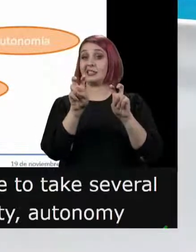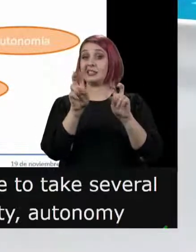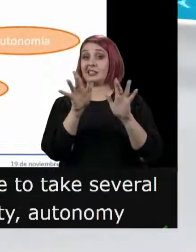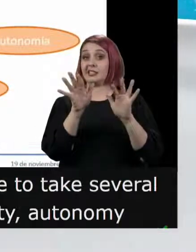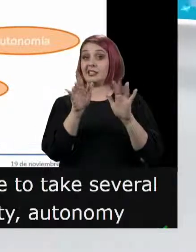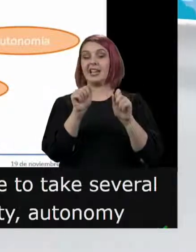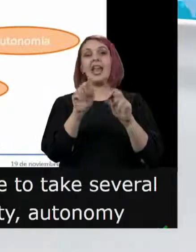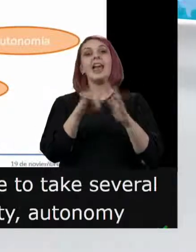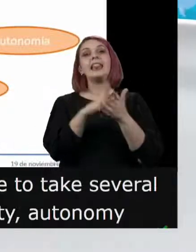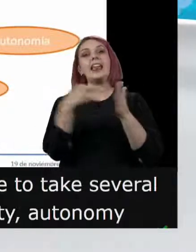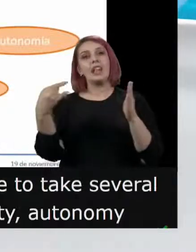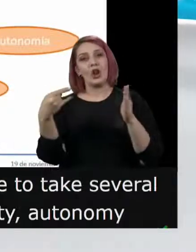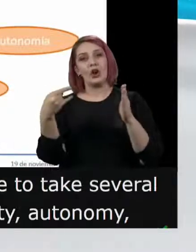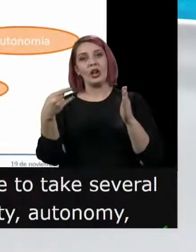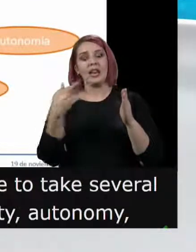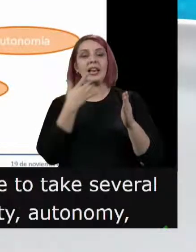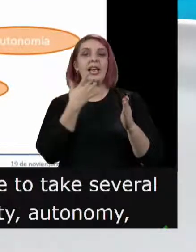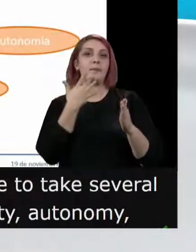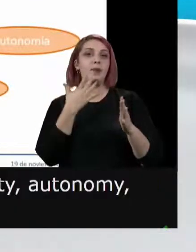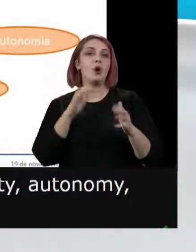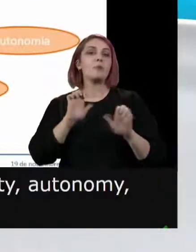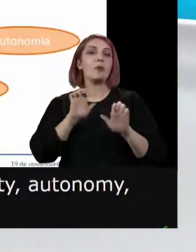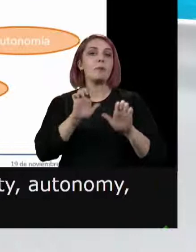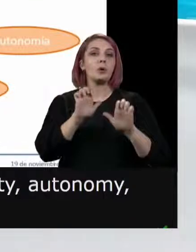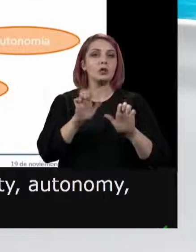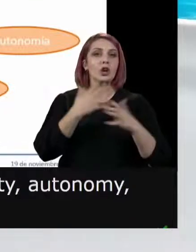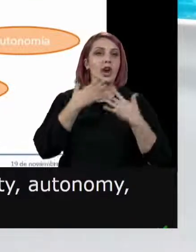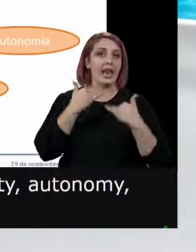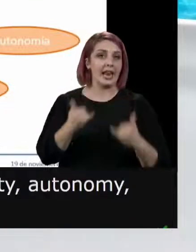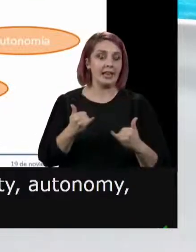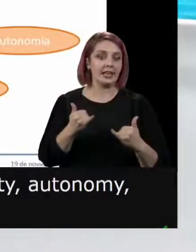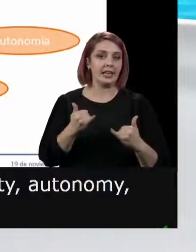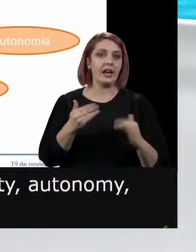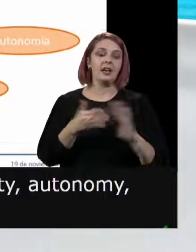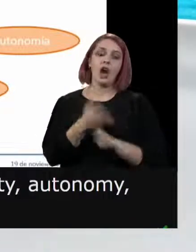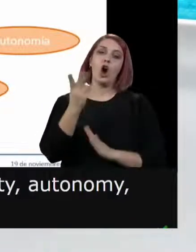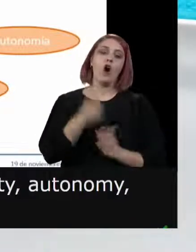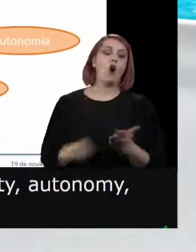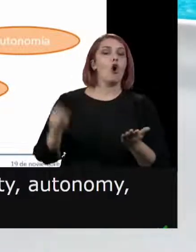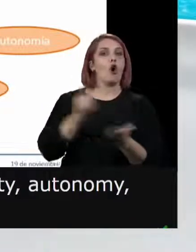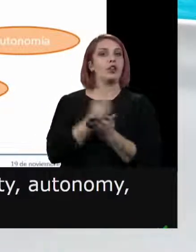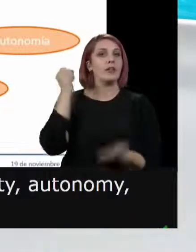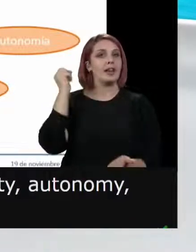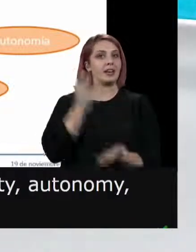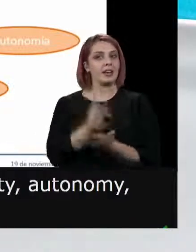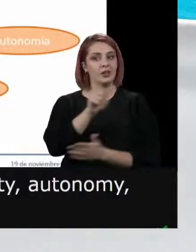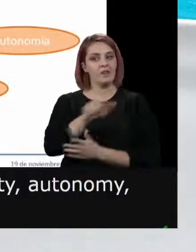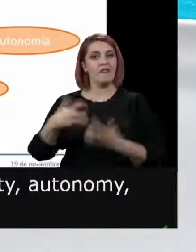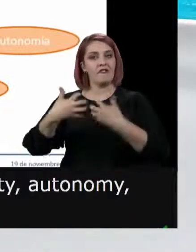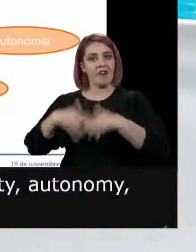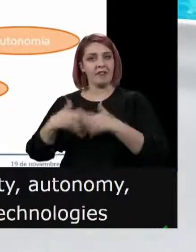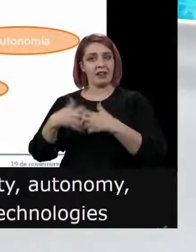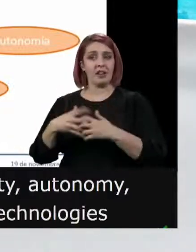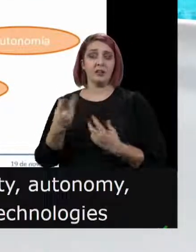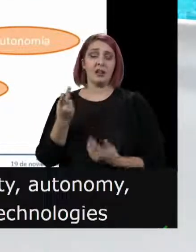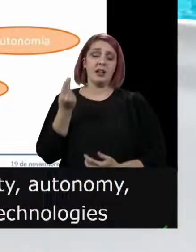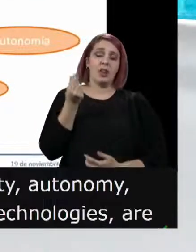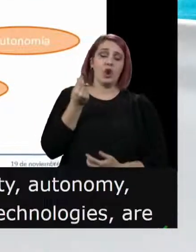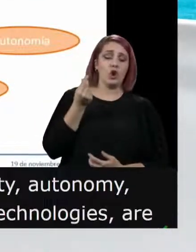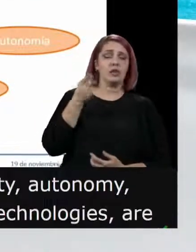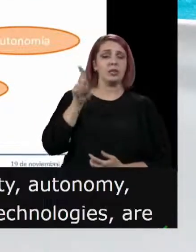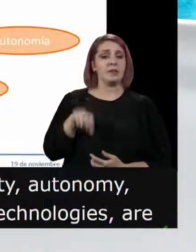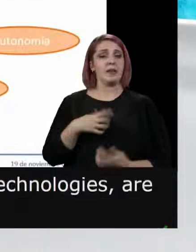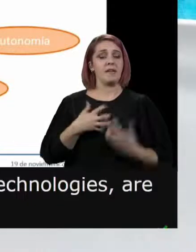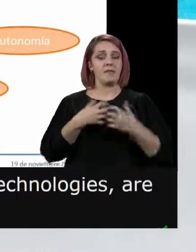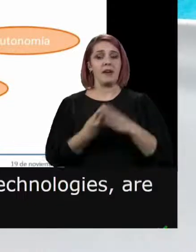the apparition of new technologies are becoming again